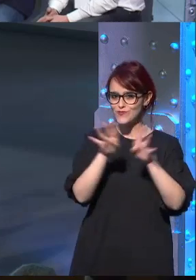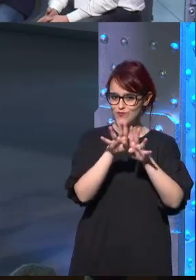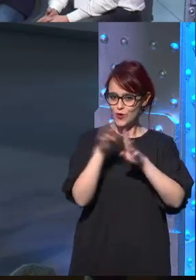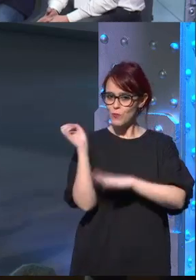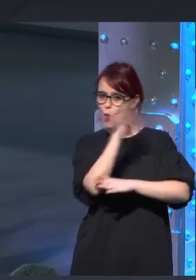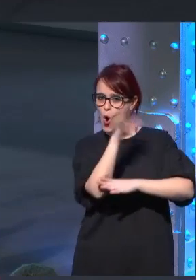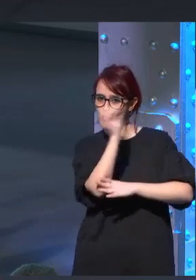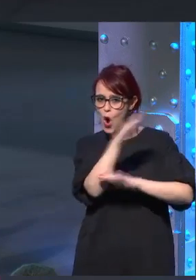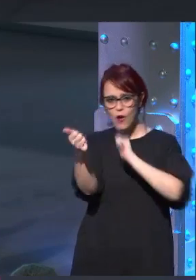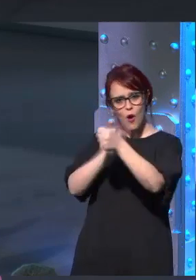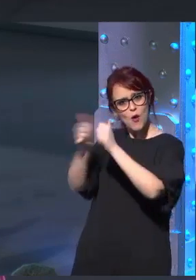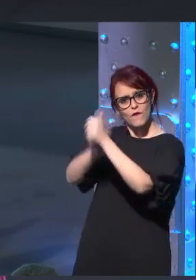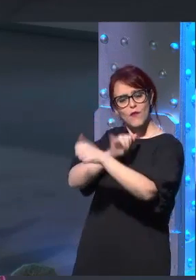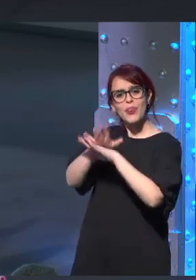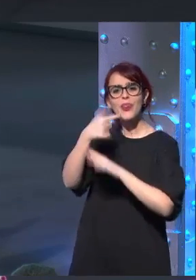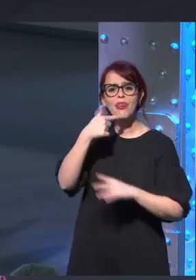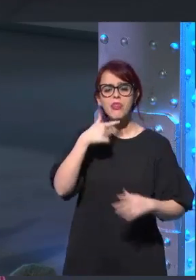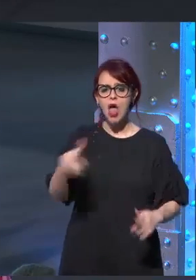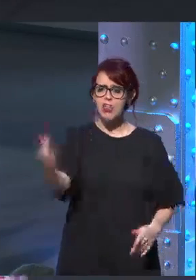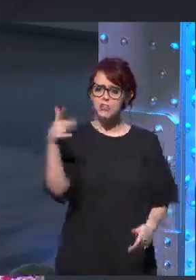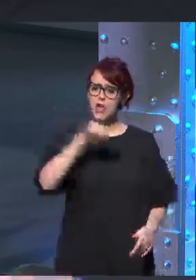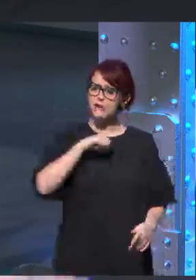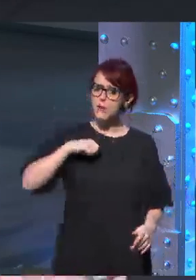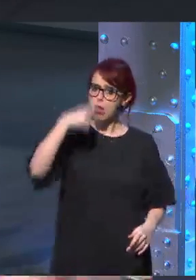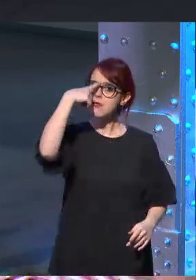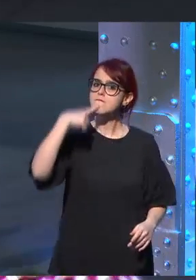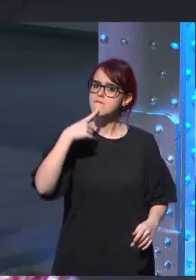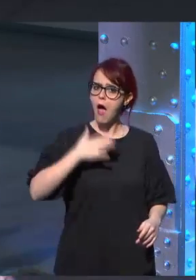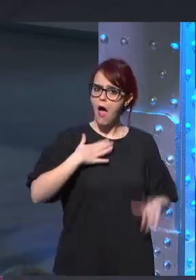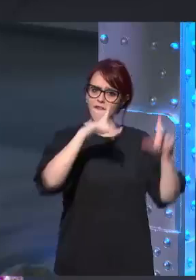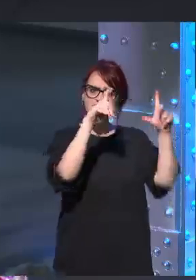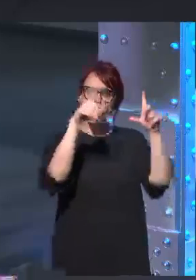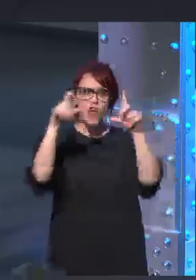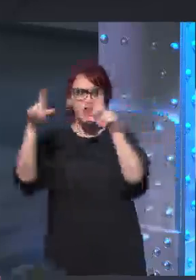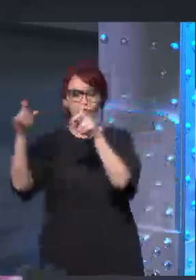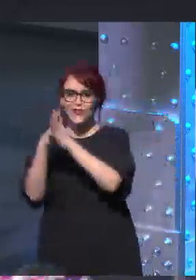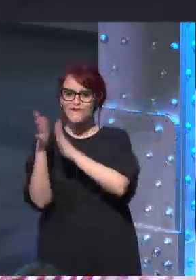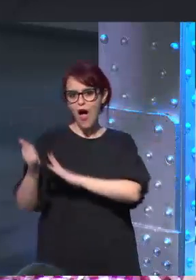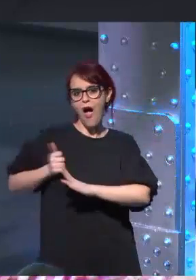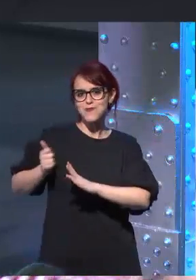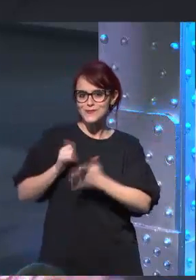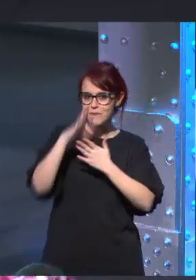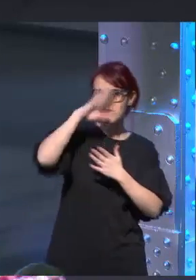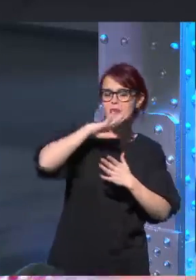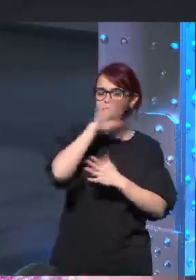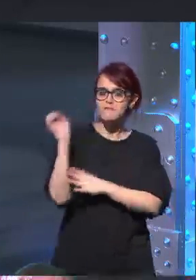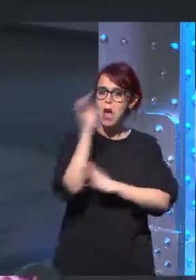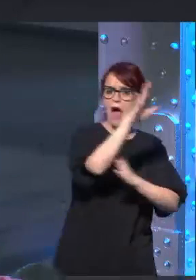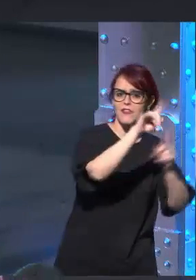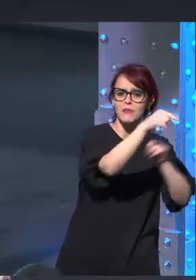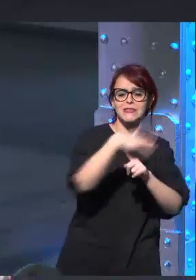since he was a kid. And there has been an introspection to his right to privacy. So, because he had